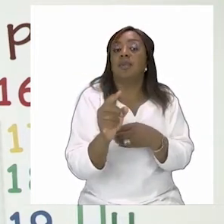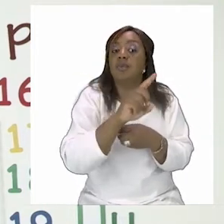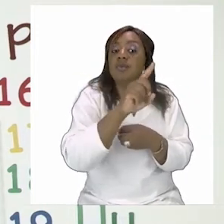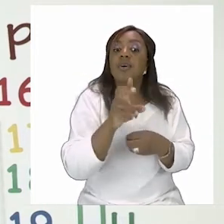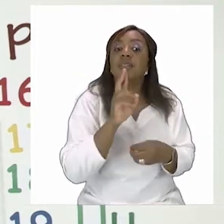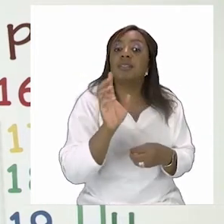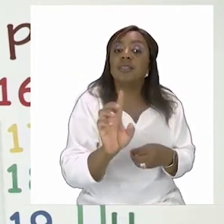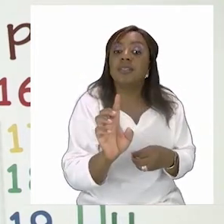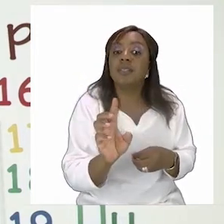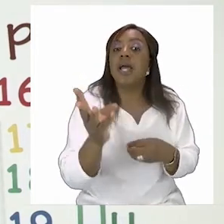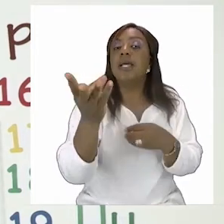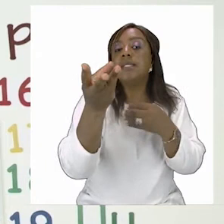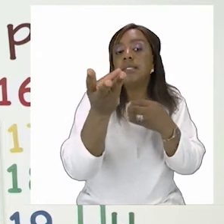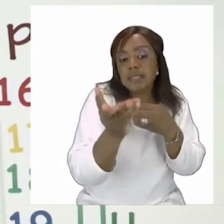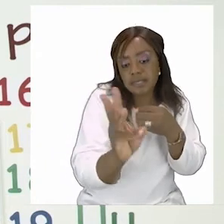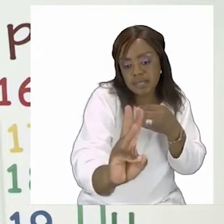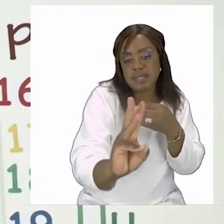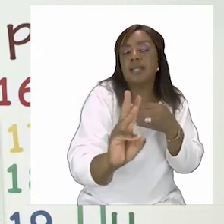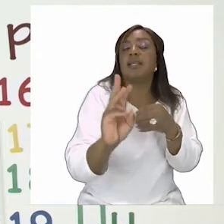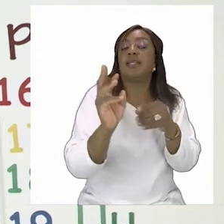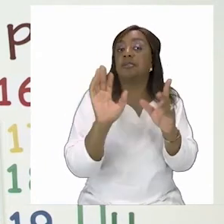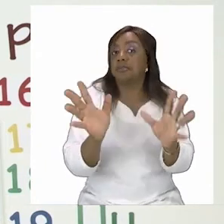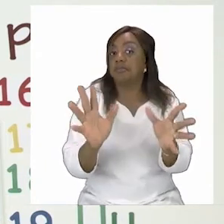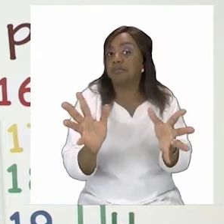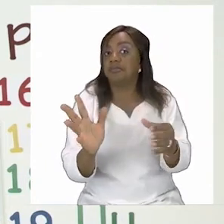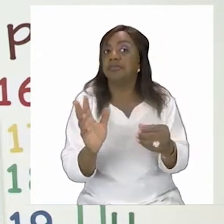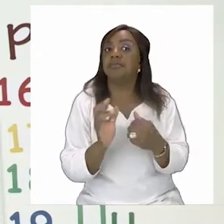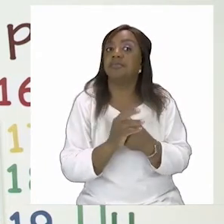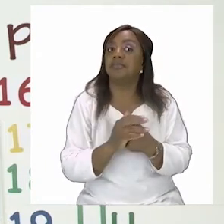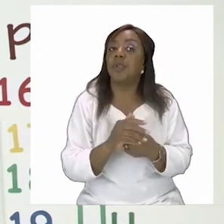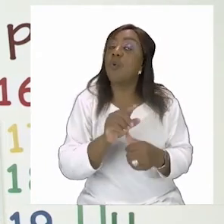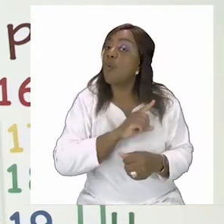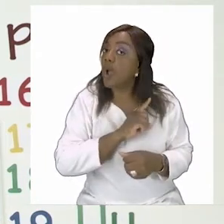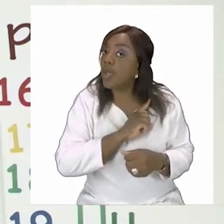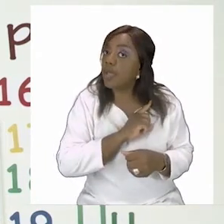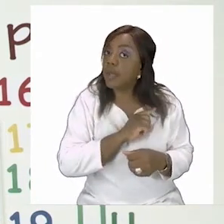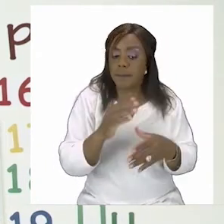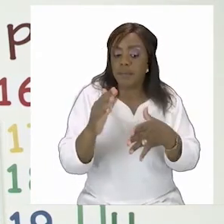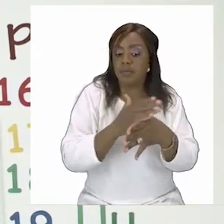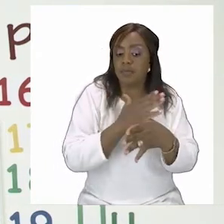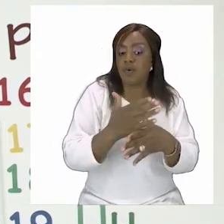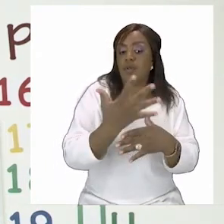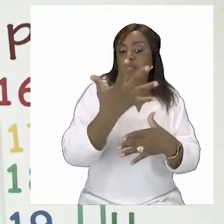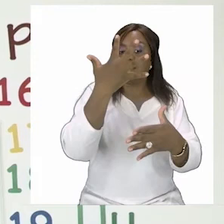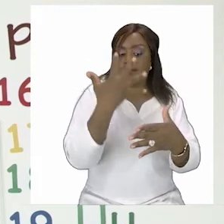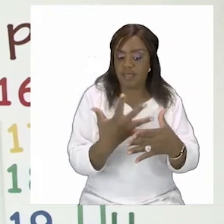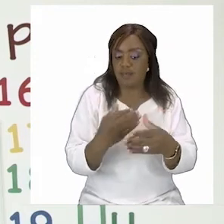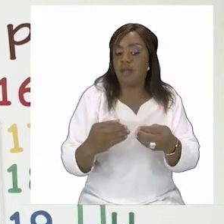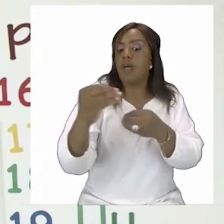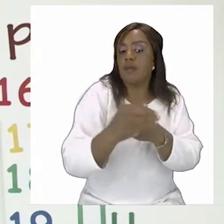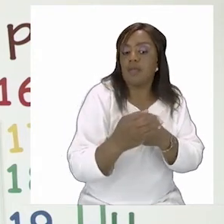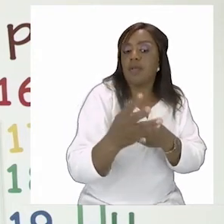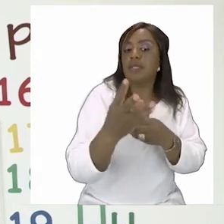would be, well done, it is 6. Good job. And what if I say, what